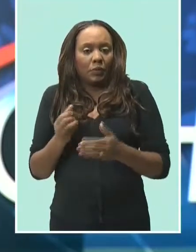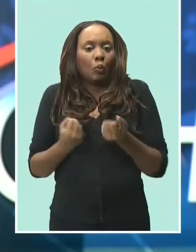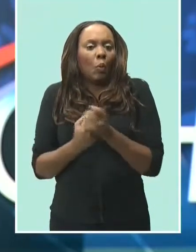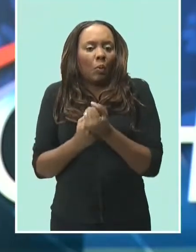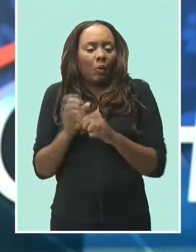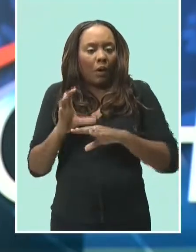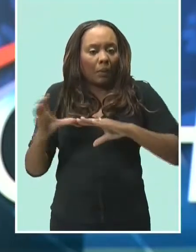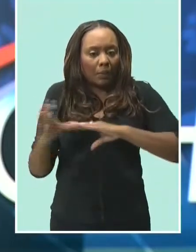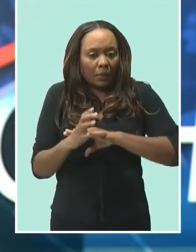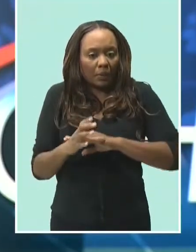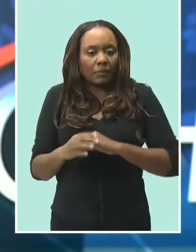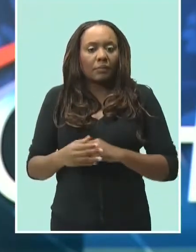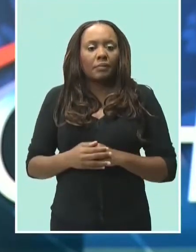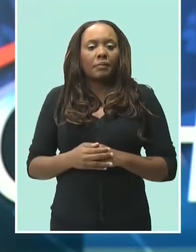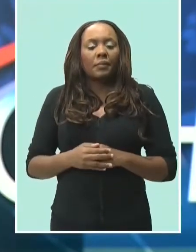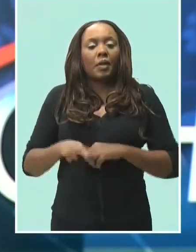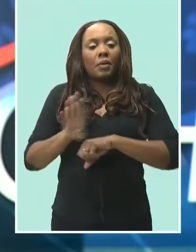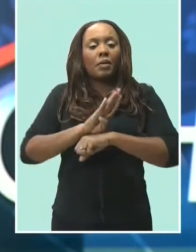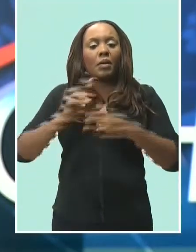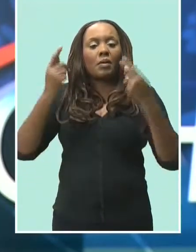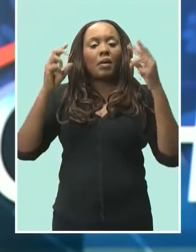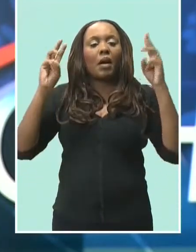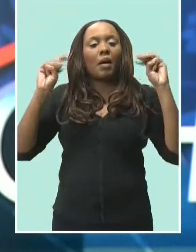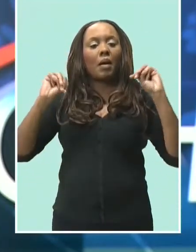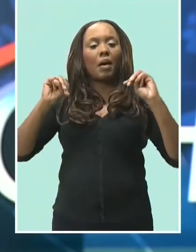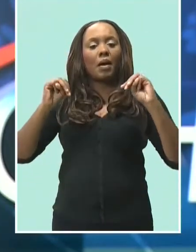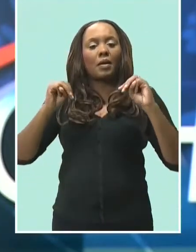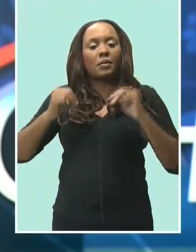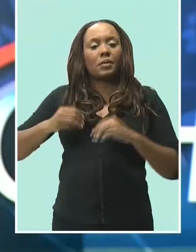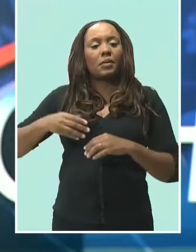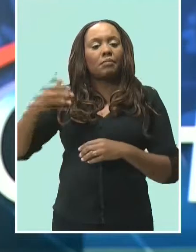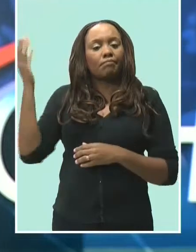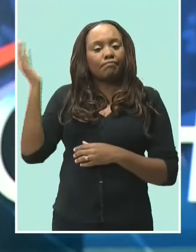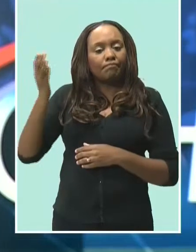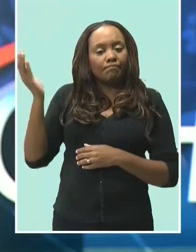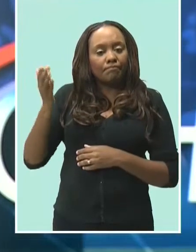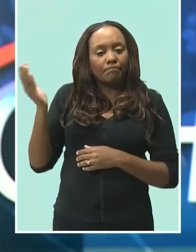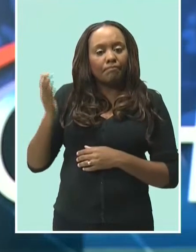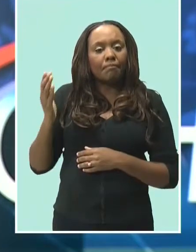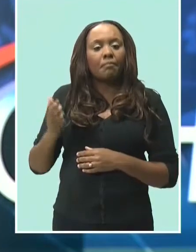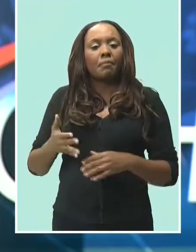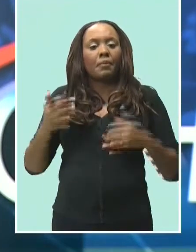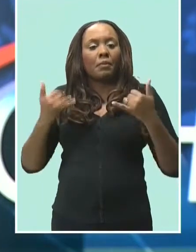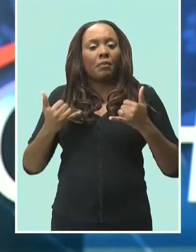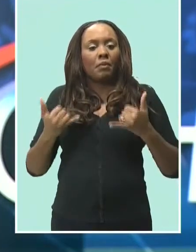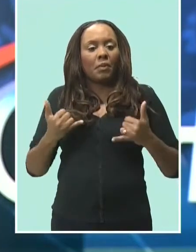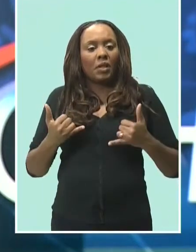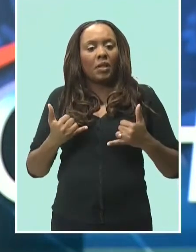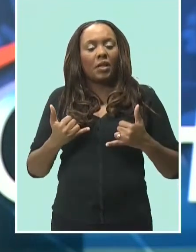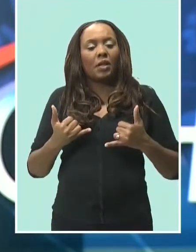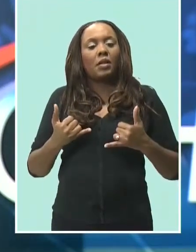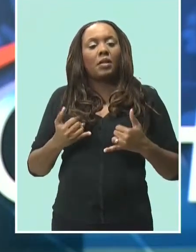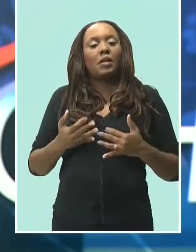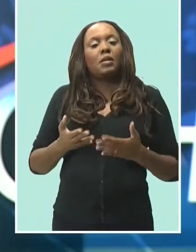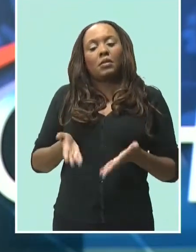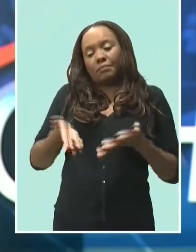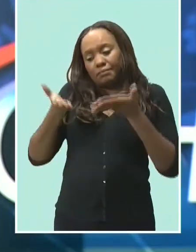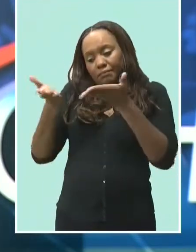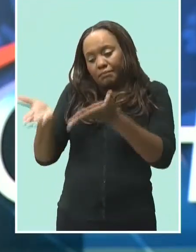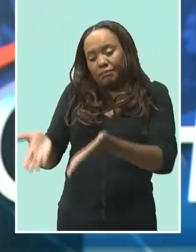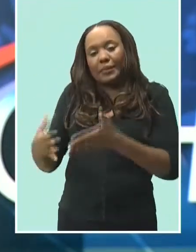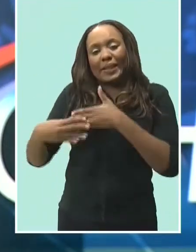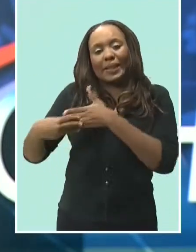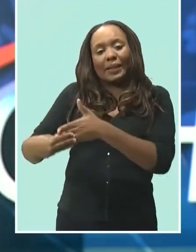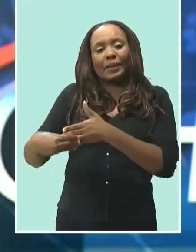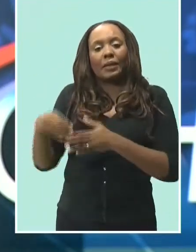revealed earlier today by Prime Minister Mia Amor-Motley as she addressed the virtual handover of the CARICOM chairmanship to her Vincentian